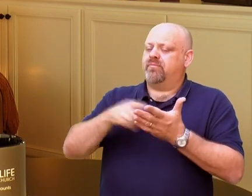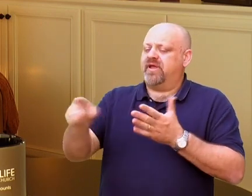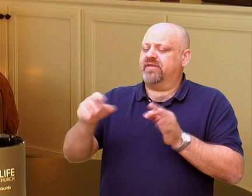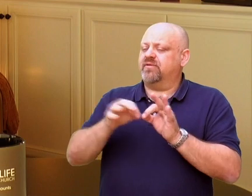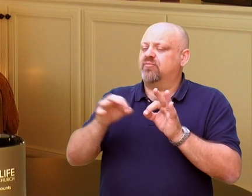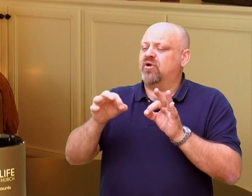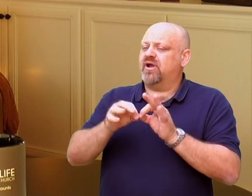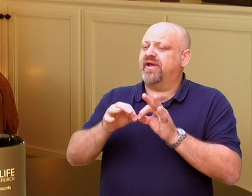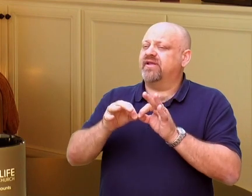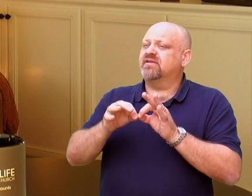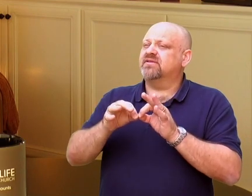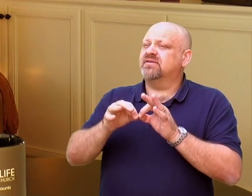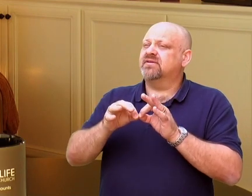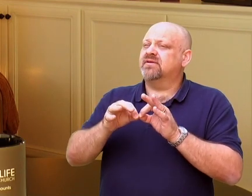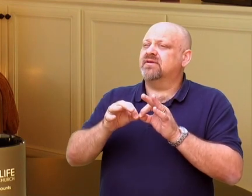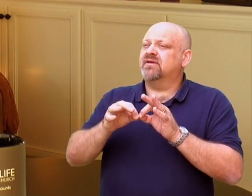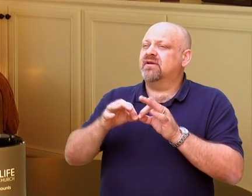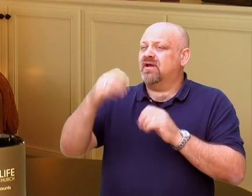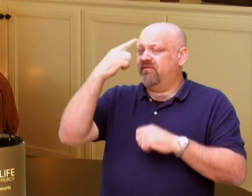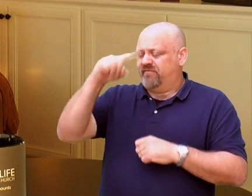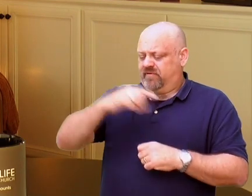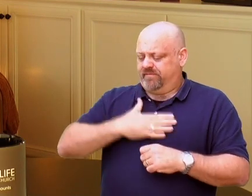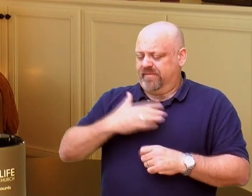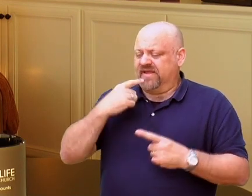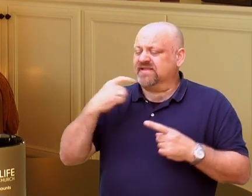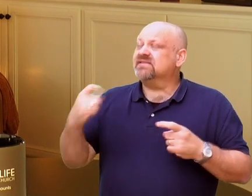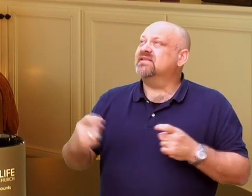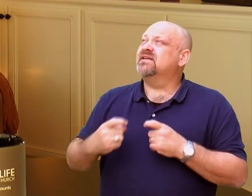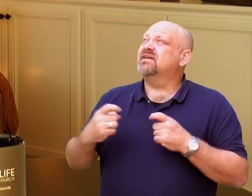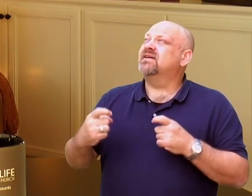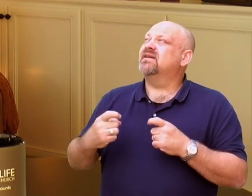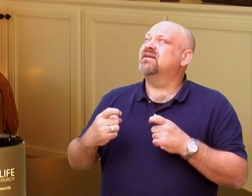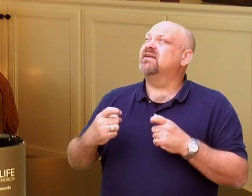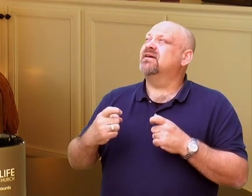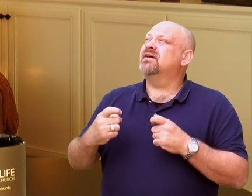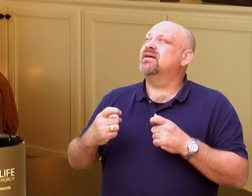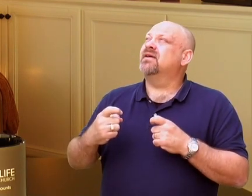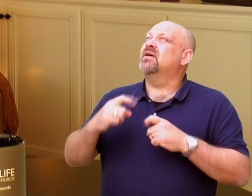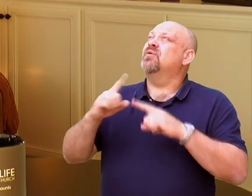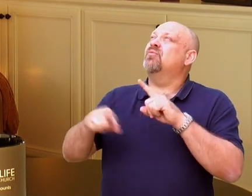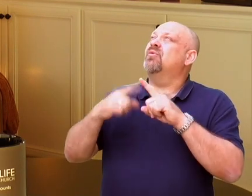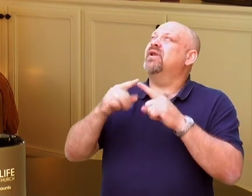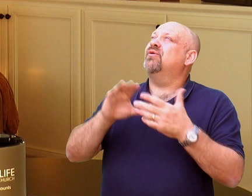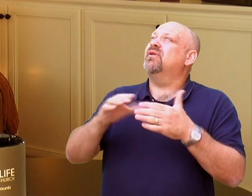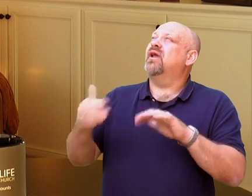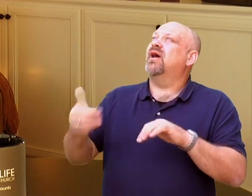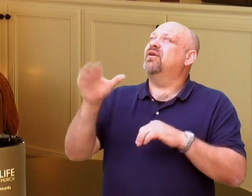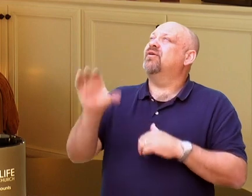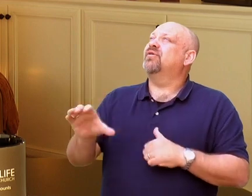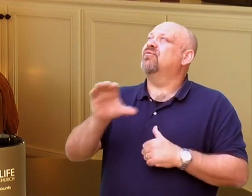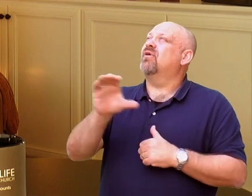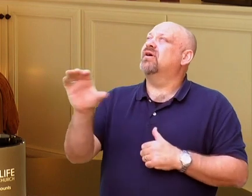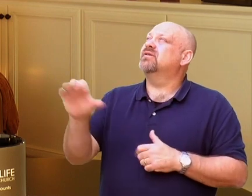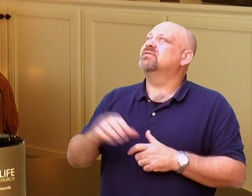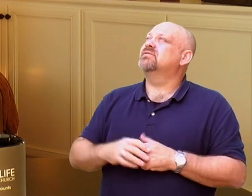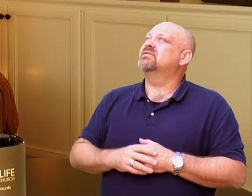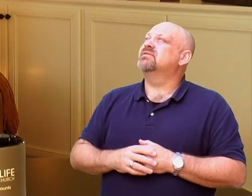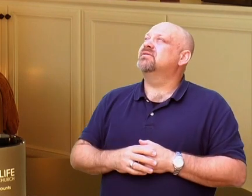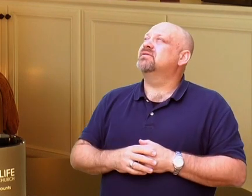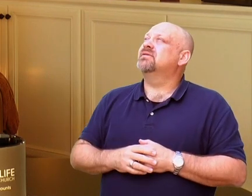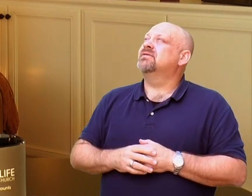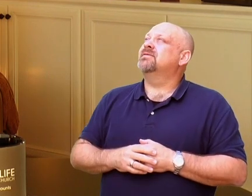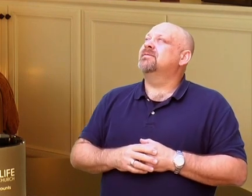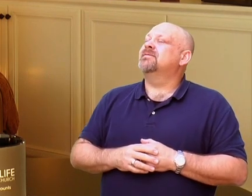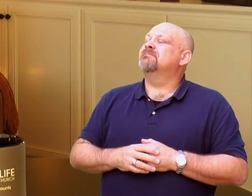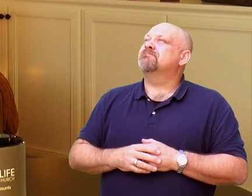that you paid the price for my sin when you died on the cross.